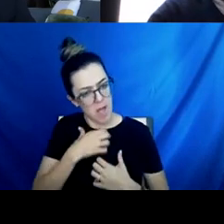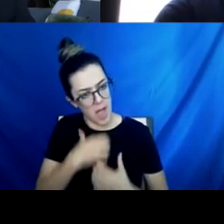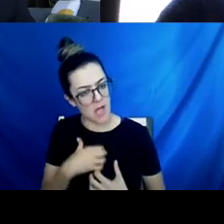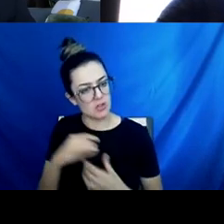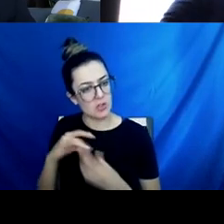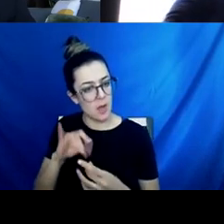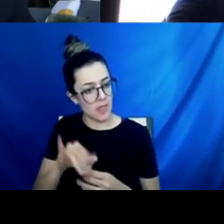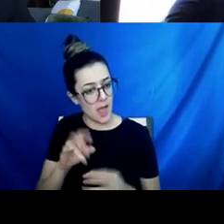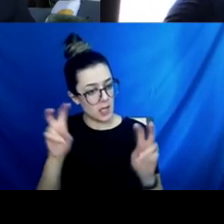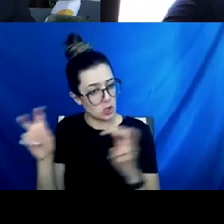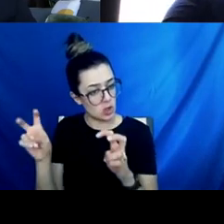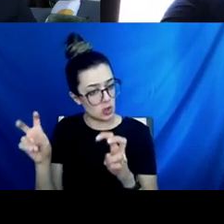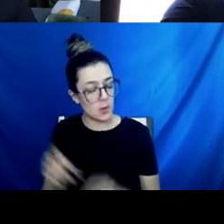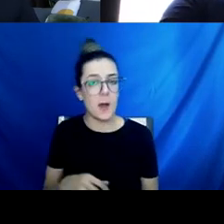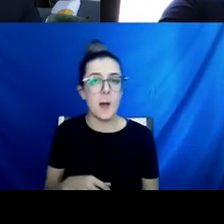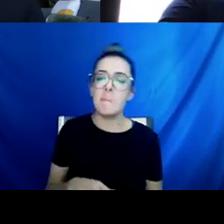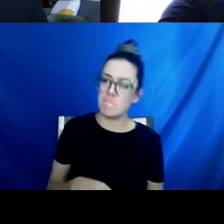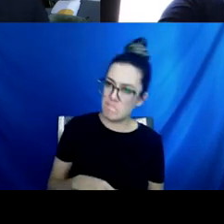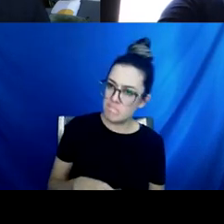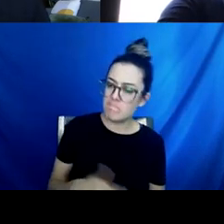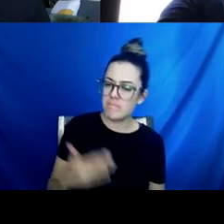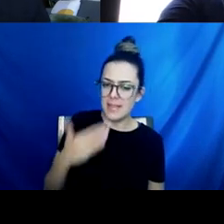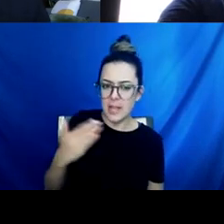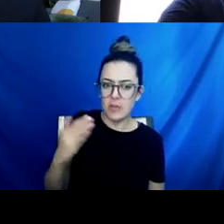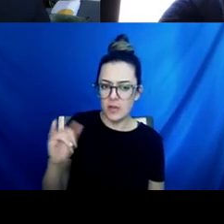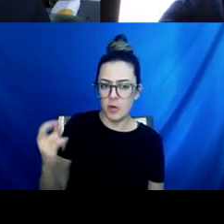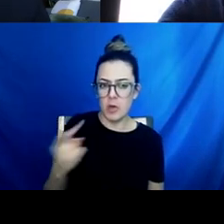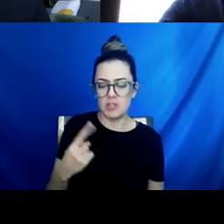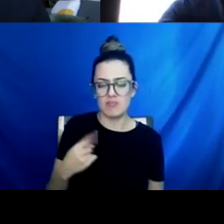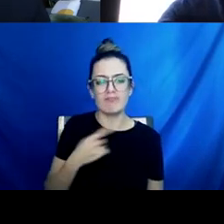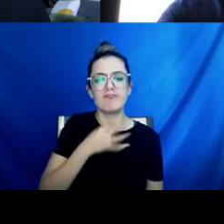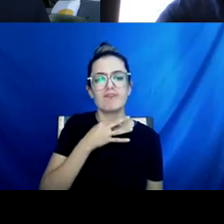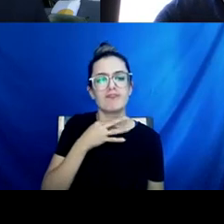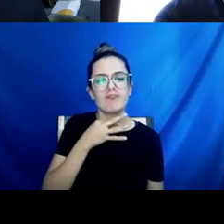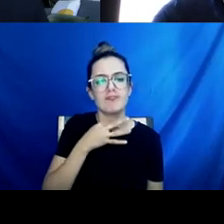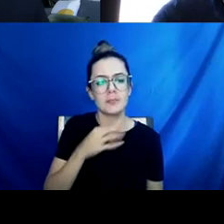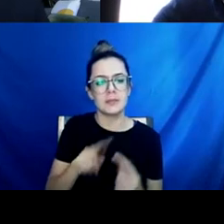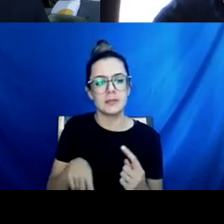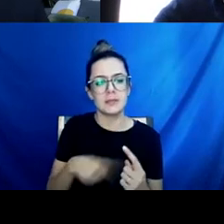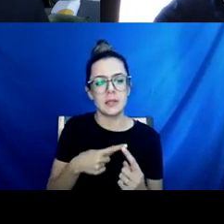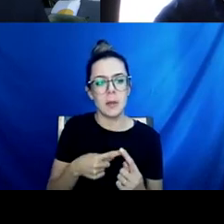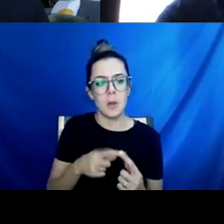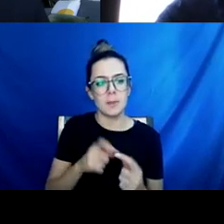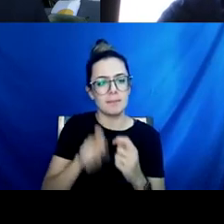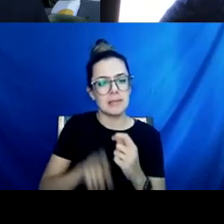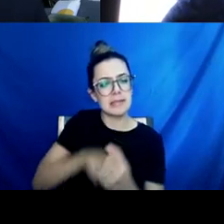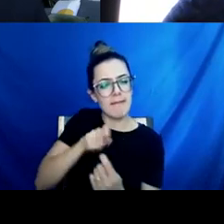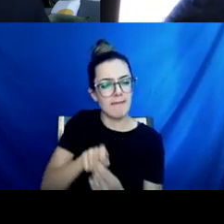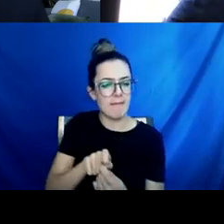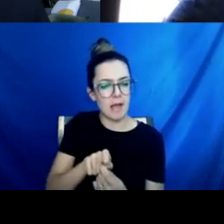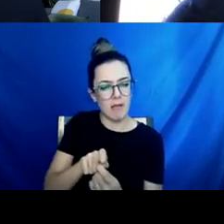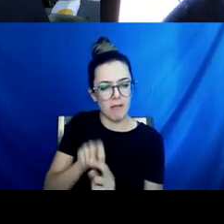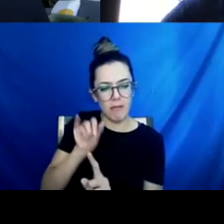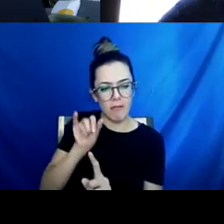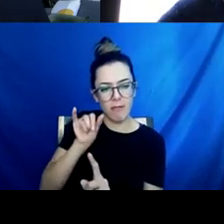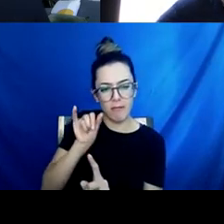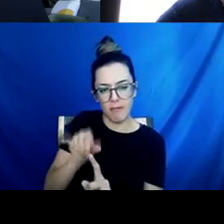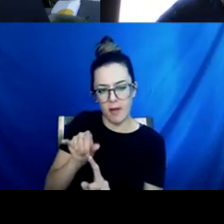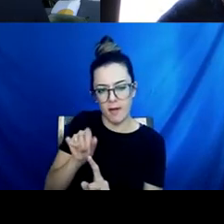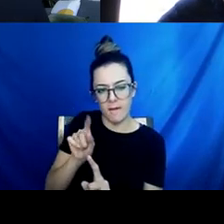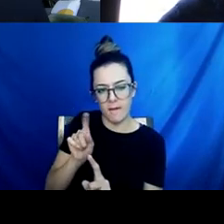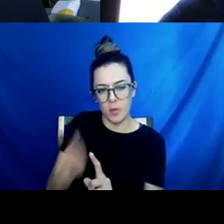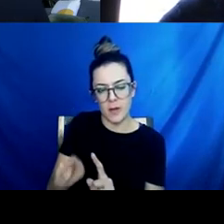I don't have an answer. I mean, all I would say is that I think people need to go there, which is harder right now with COVID, but you need to go